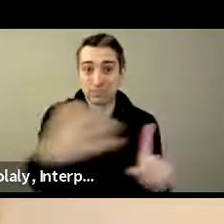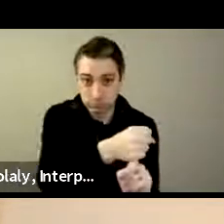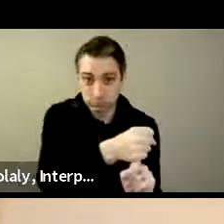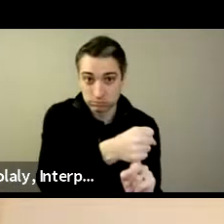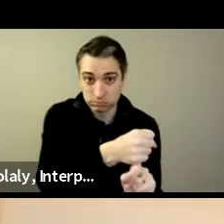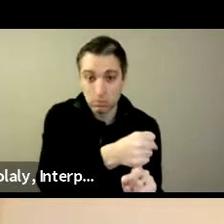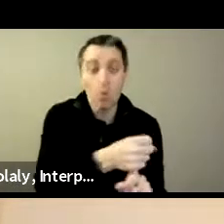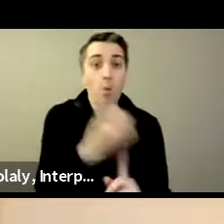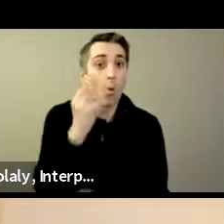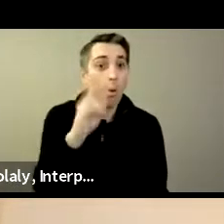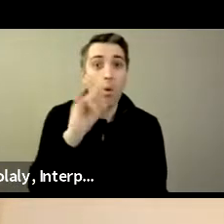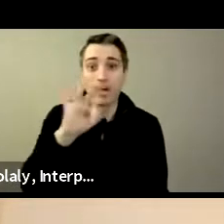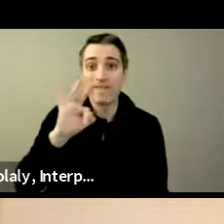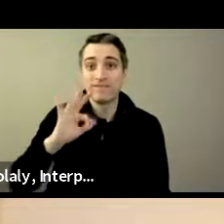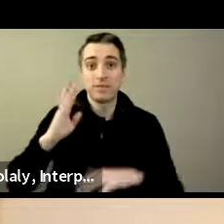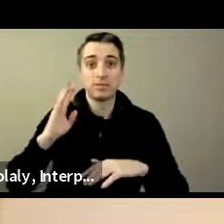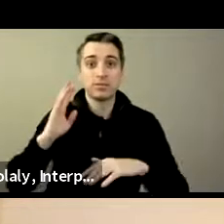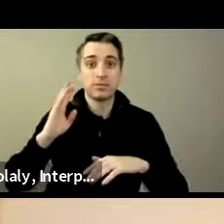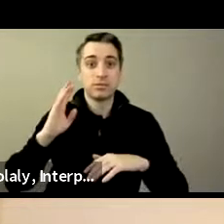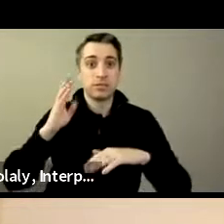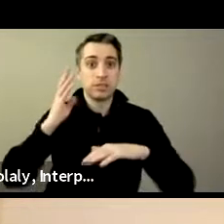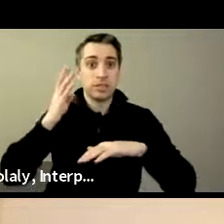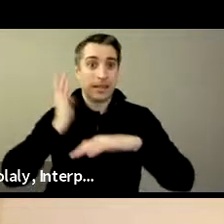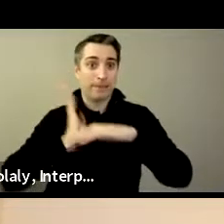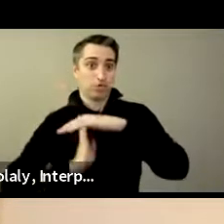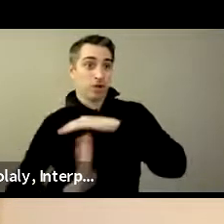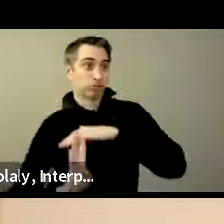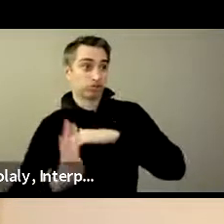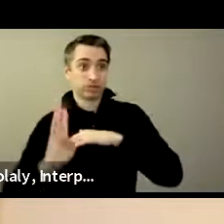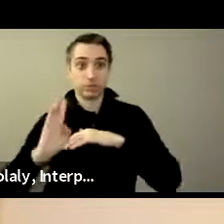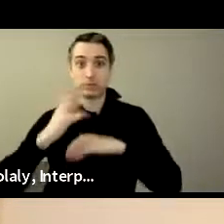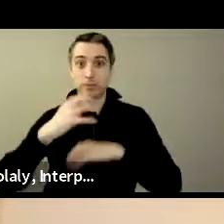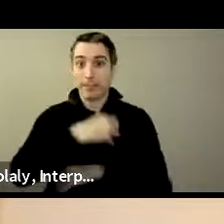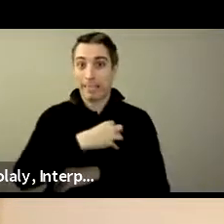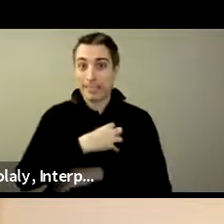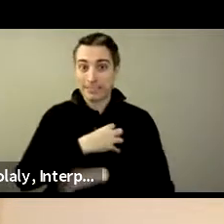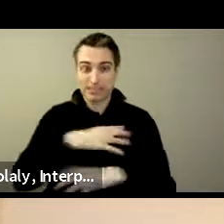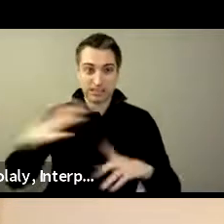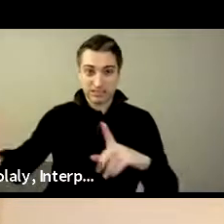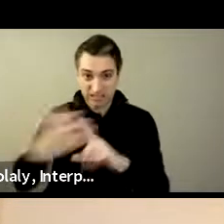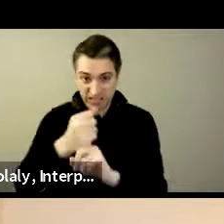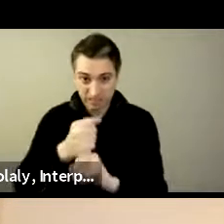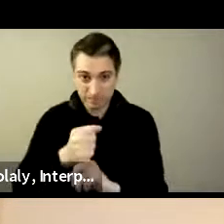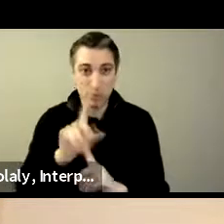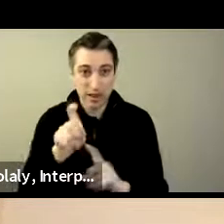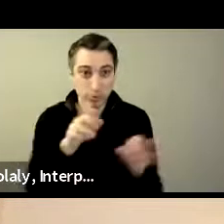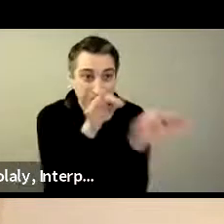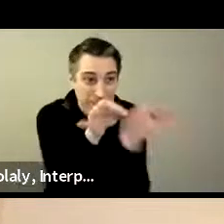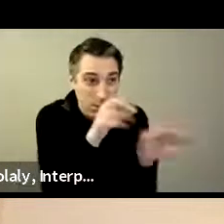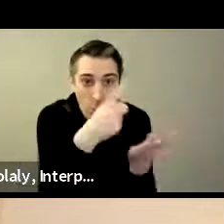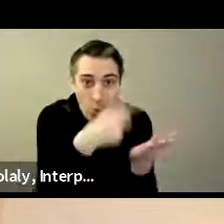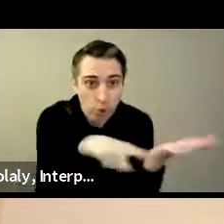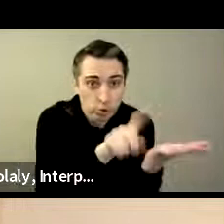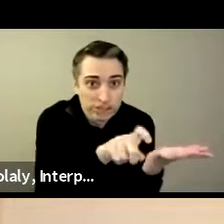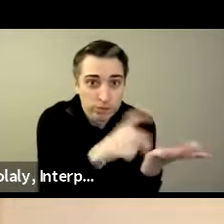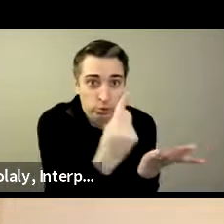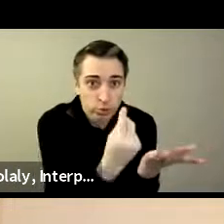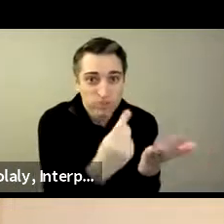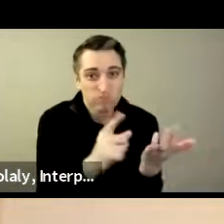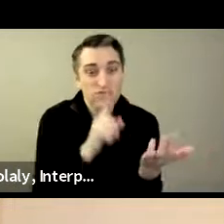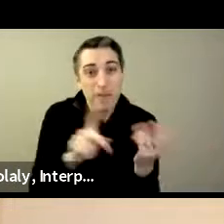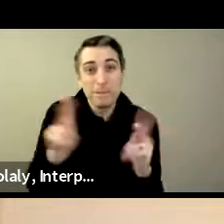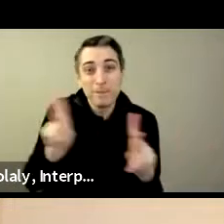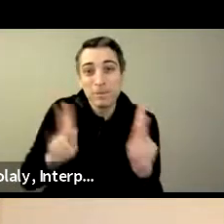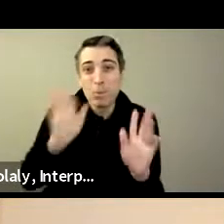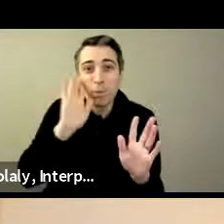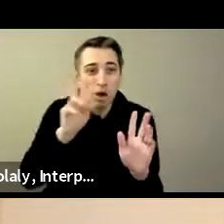bad when we have to tell you how to act if you're stopped. Some families were harassed at their homes and regularly in our community and social